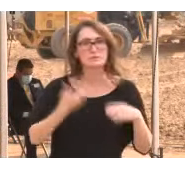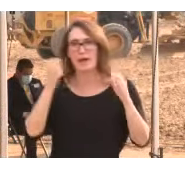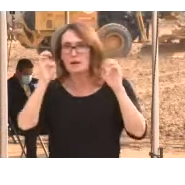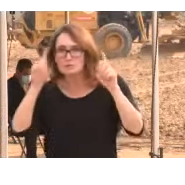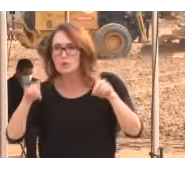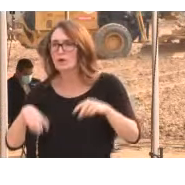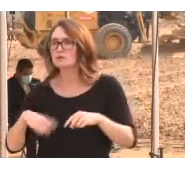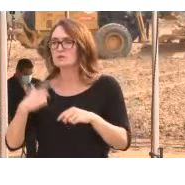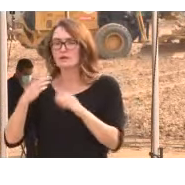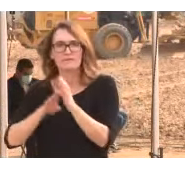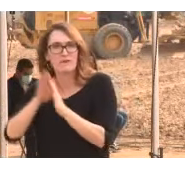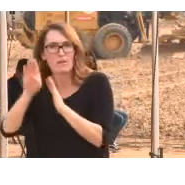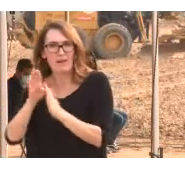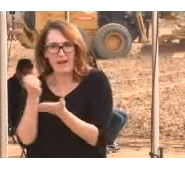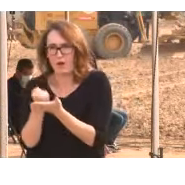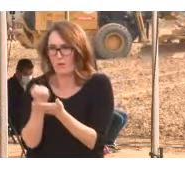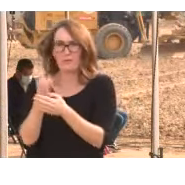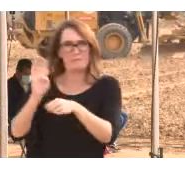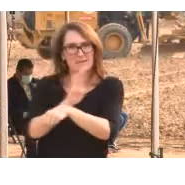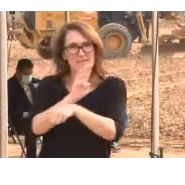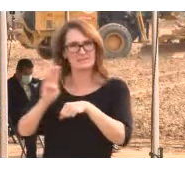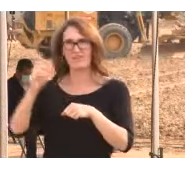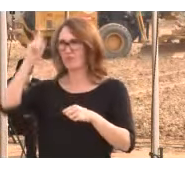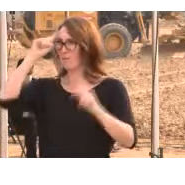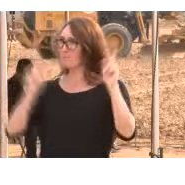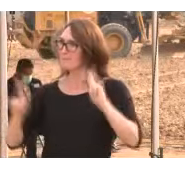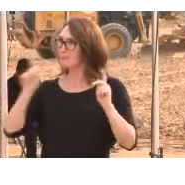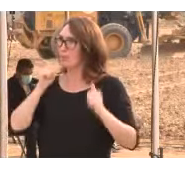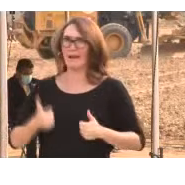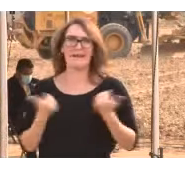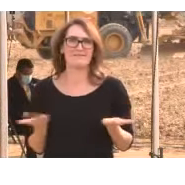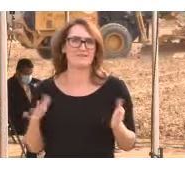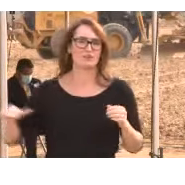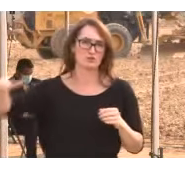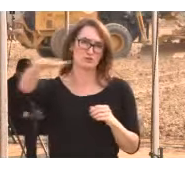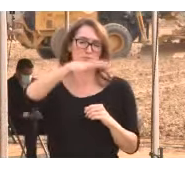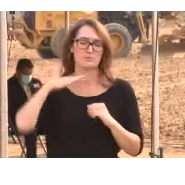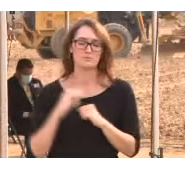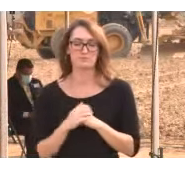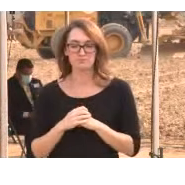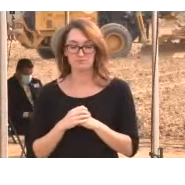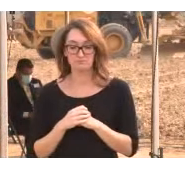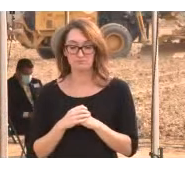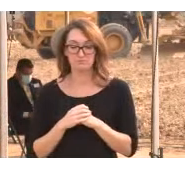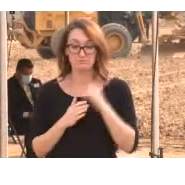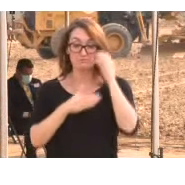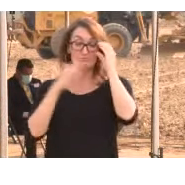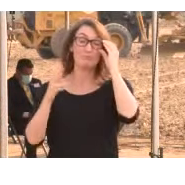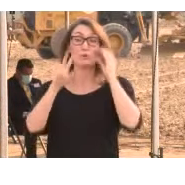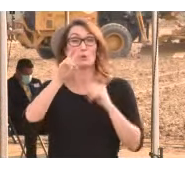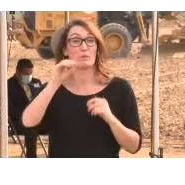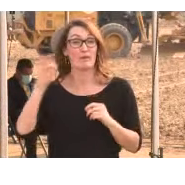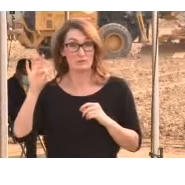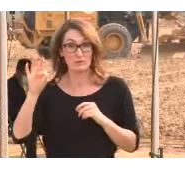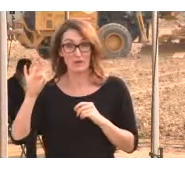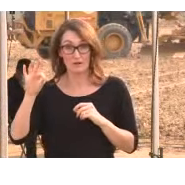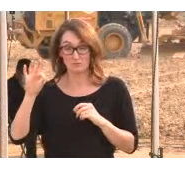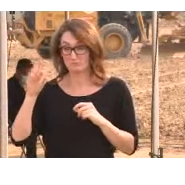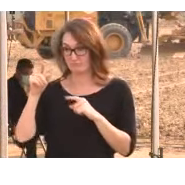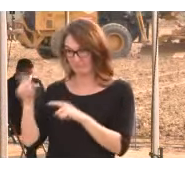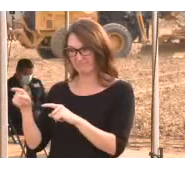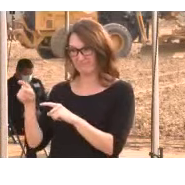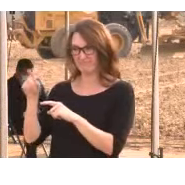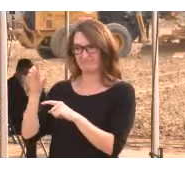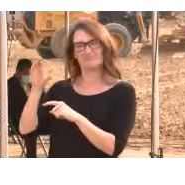education and development that made sense for pedestrians and our residents. Then in 2009, the City of Fresno, the